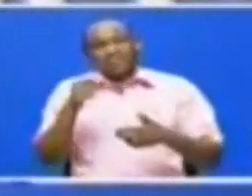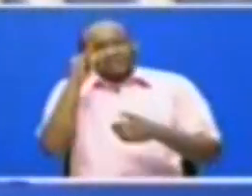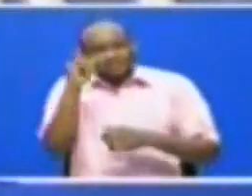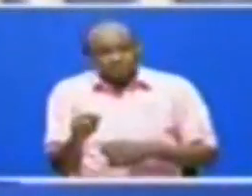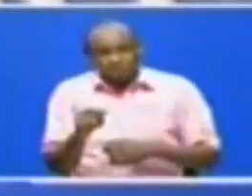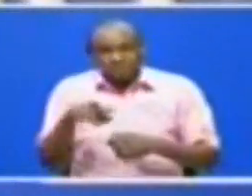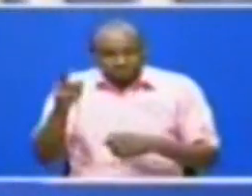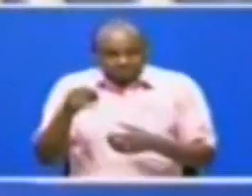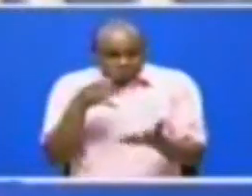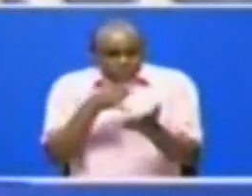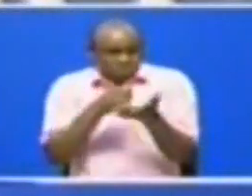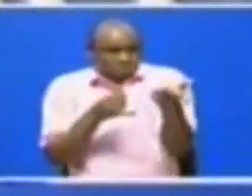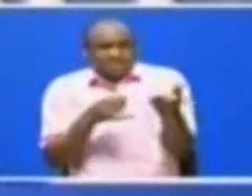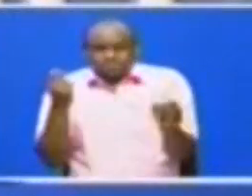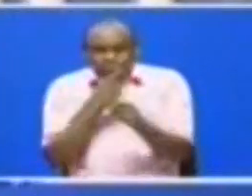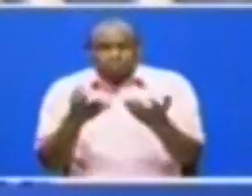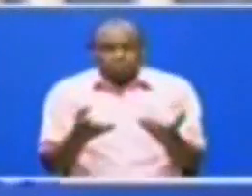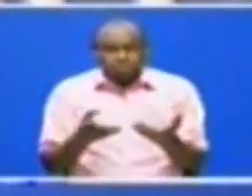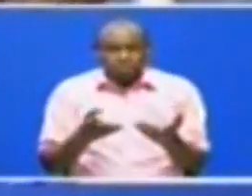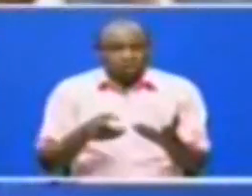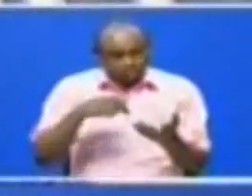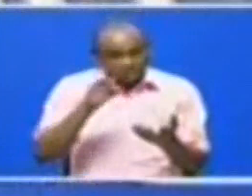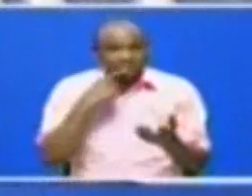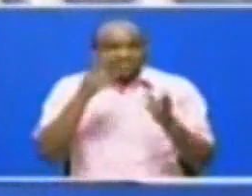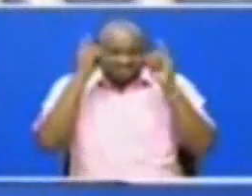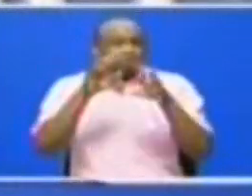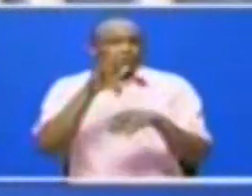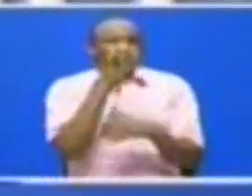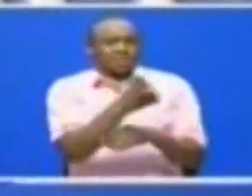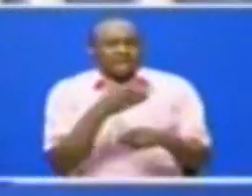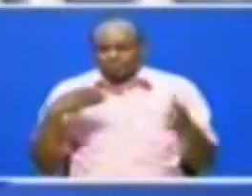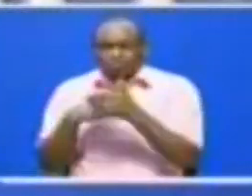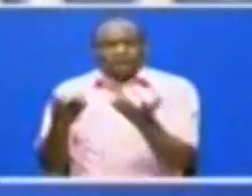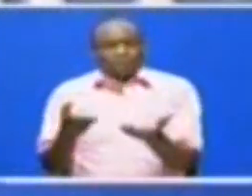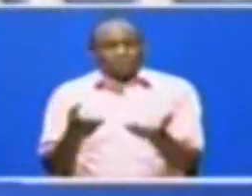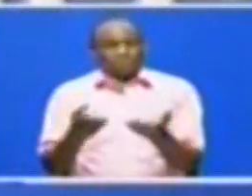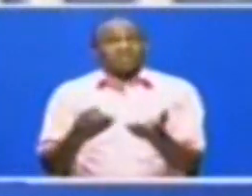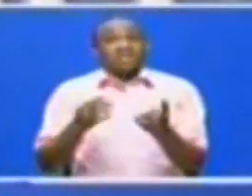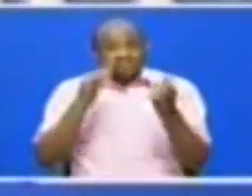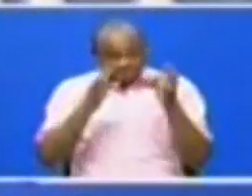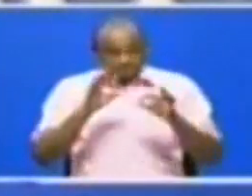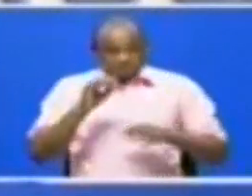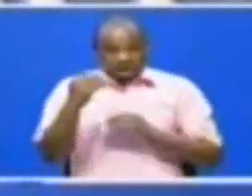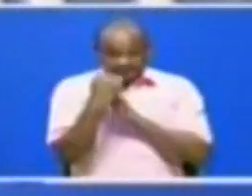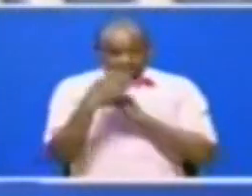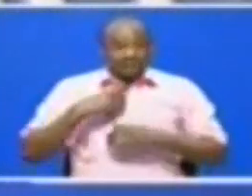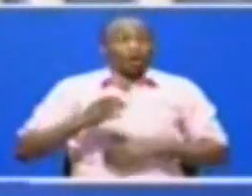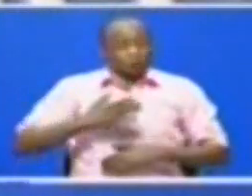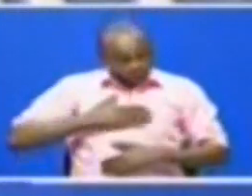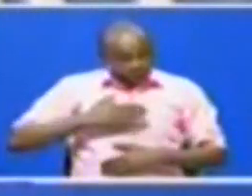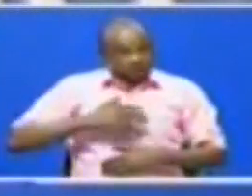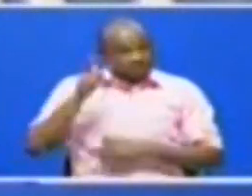who are not party to a particular case on a decision made therein. If you are to ask for my honest legal opinion, there